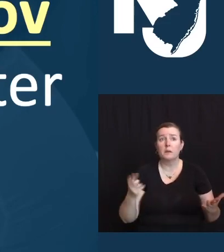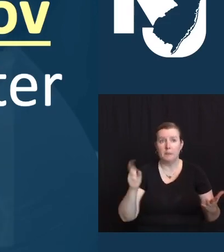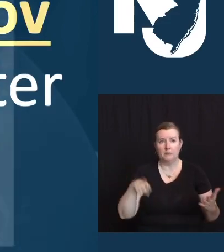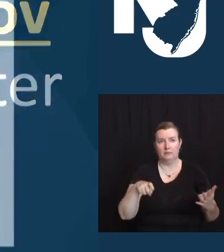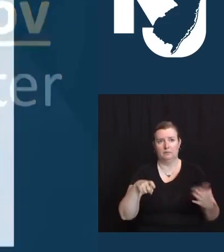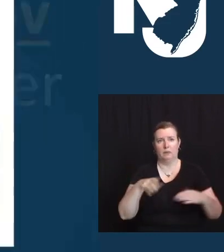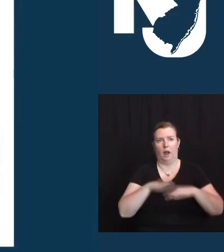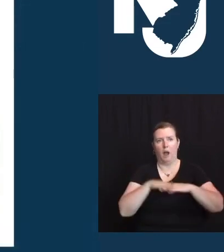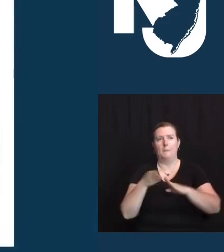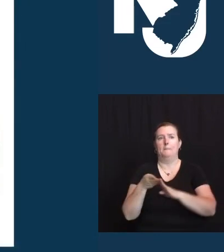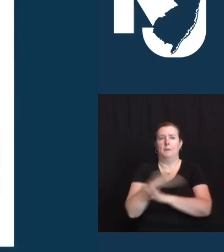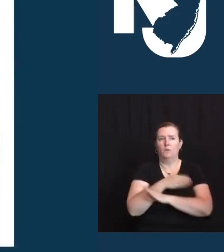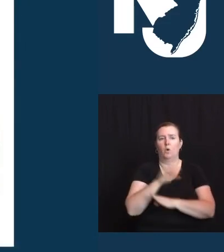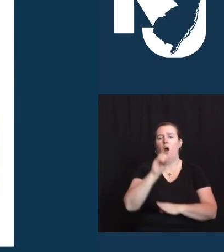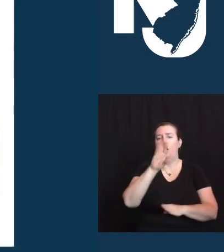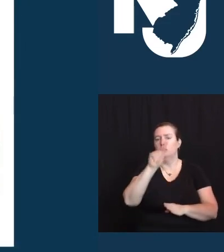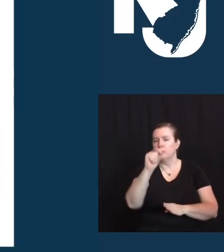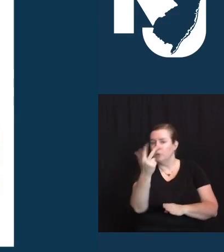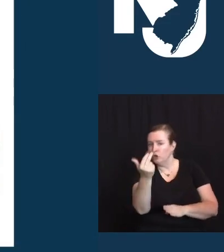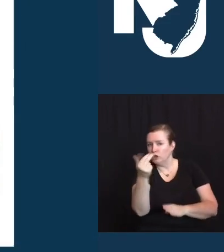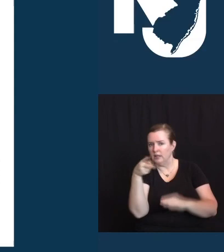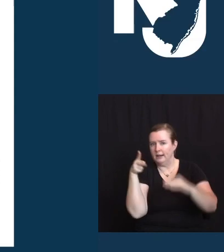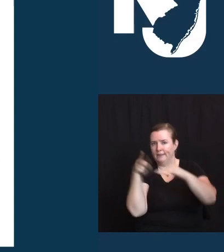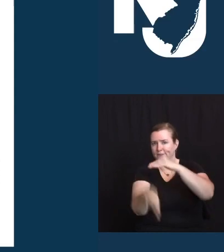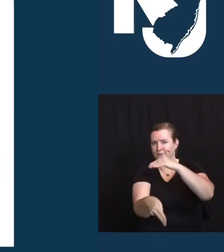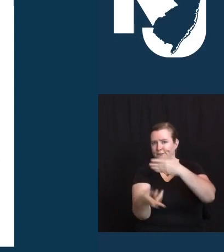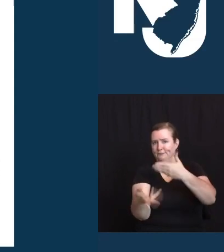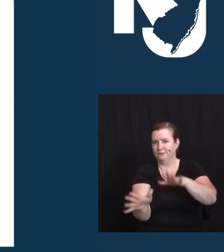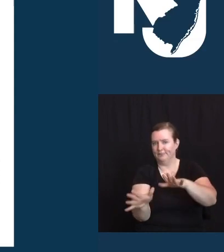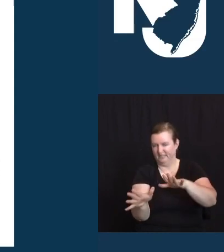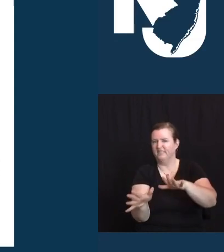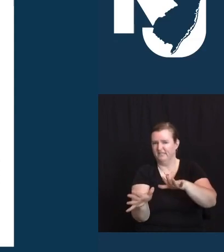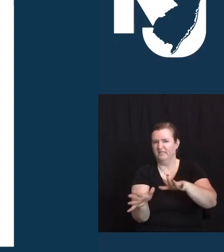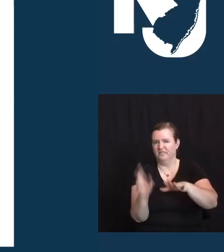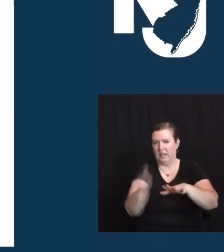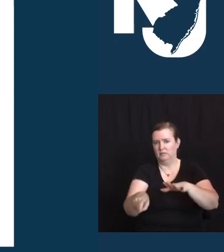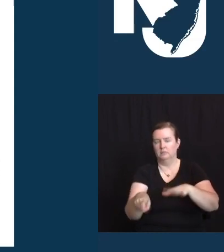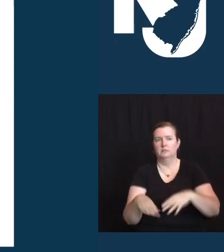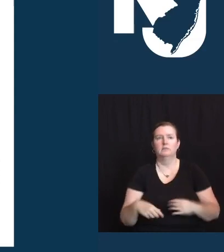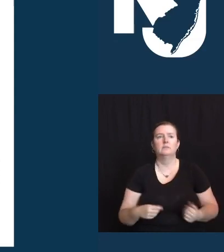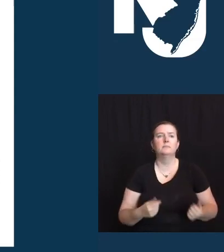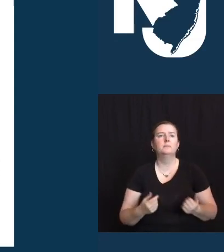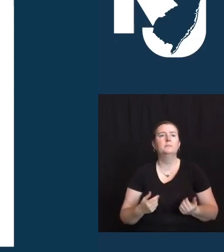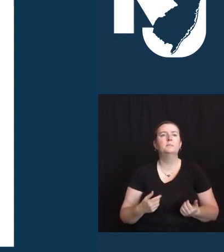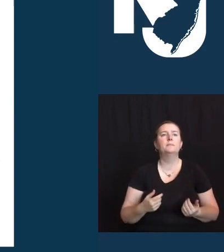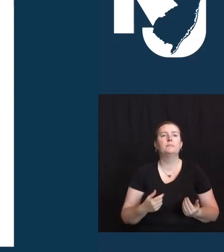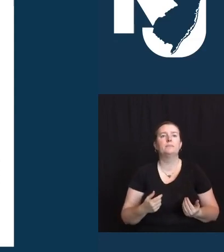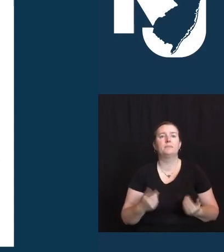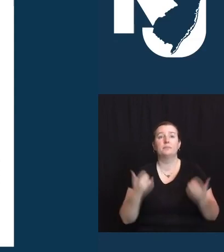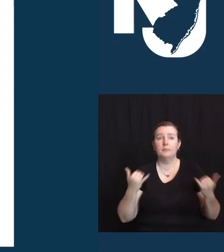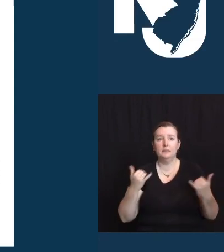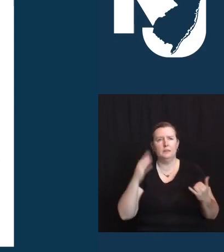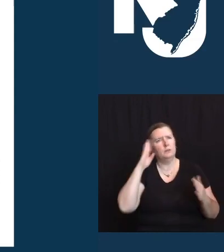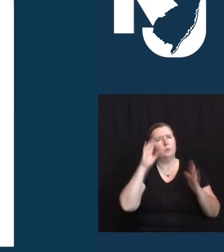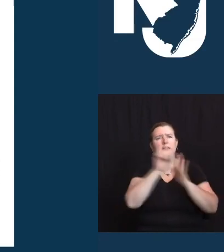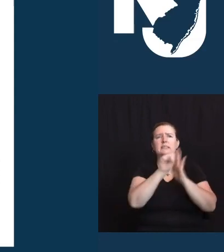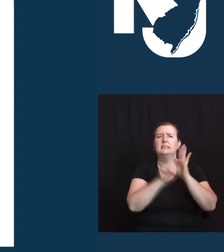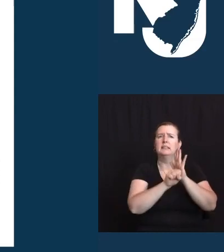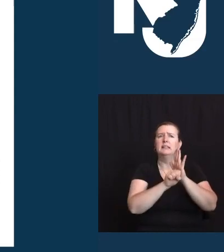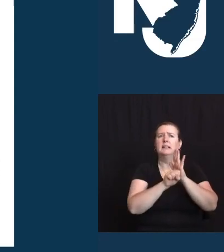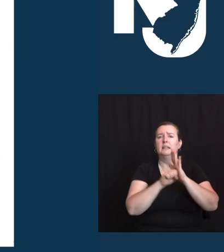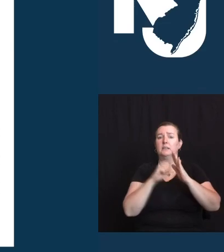Next, switching gears again, the list of states from which travelers to New Jersey are being advised to observe a